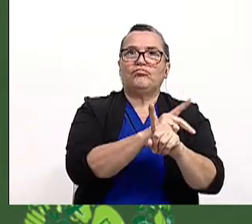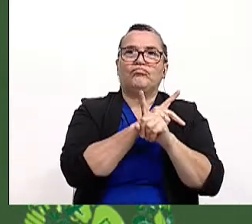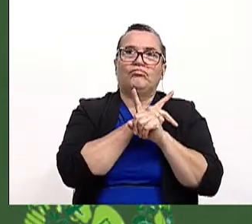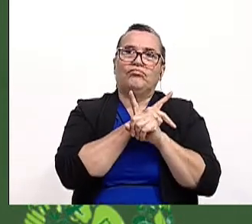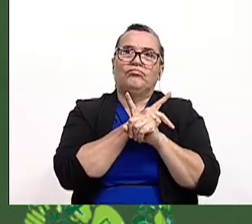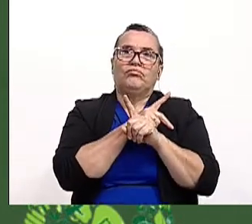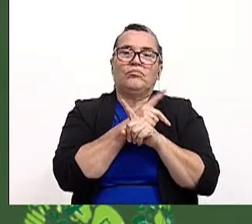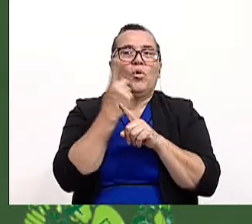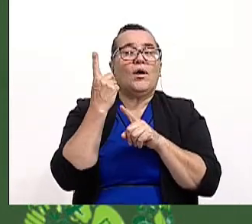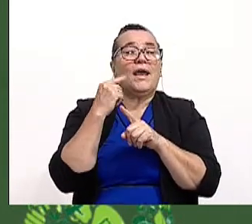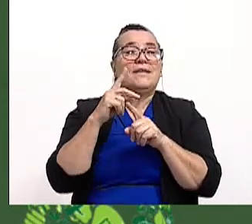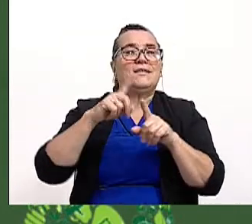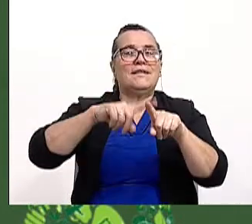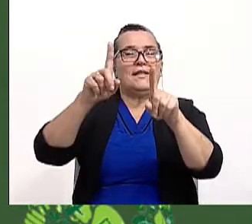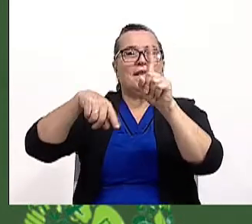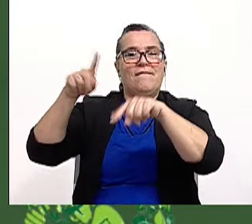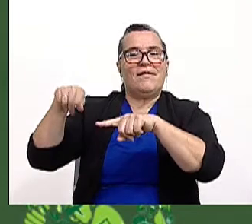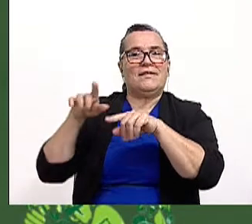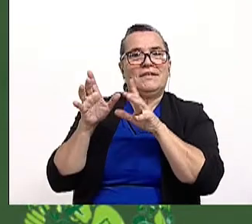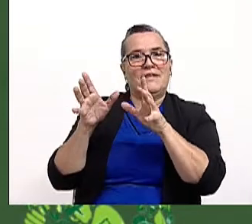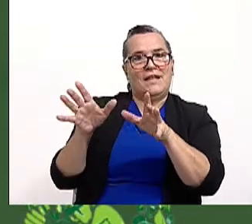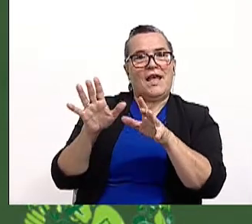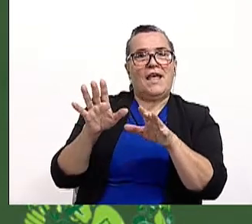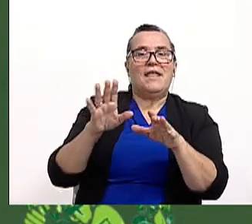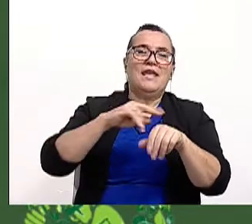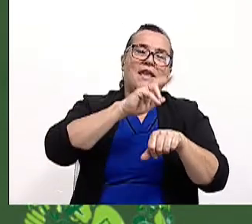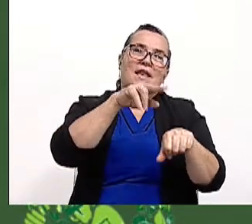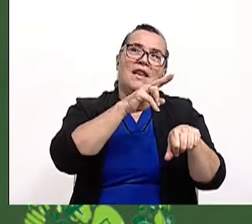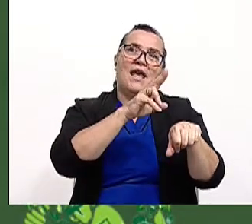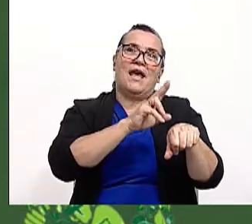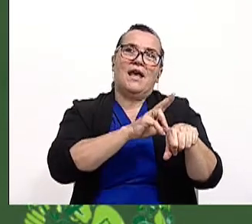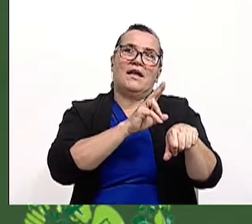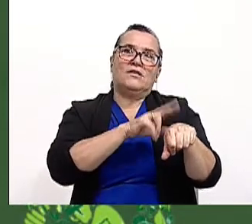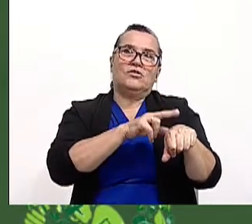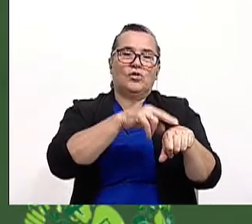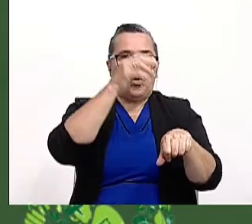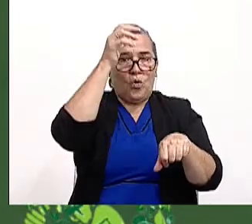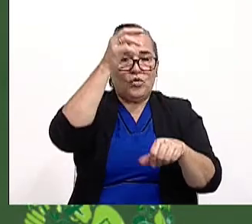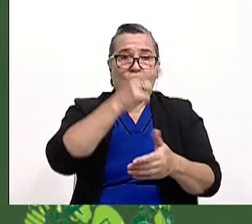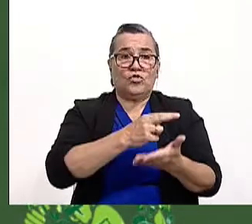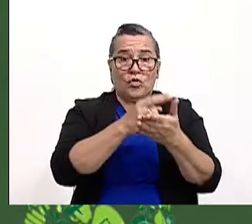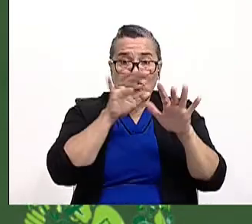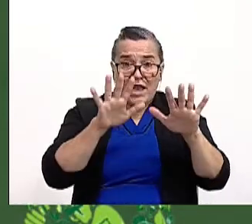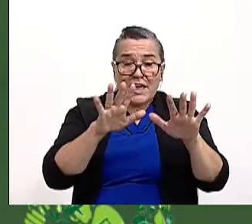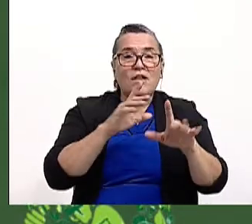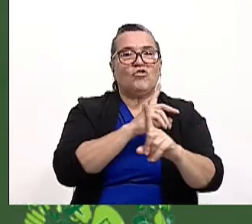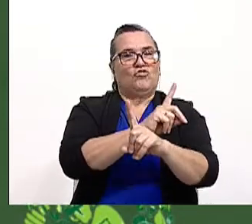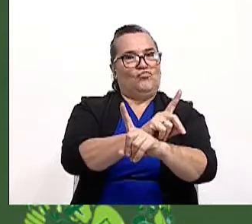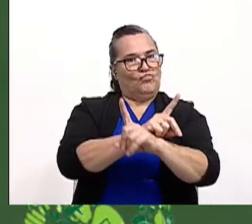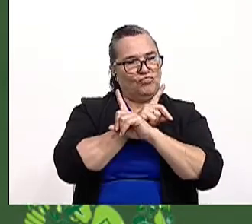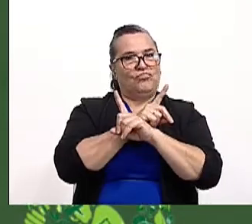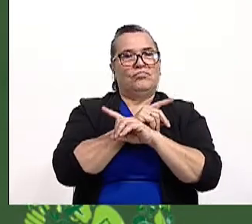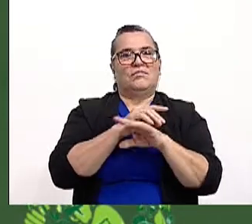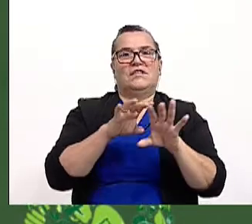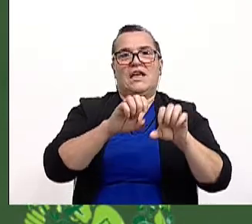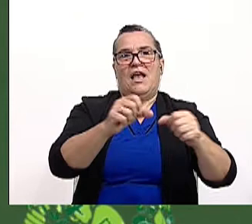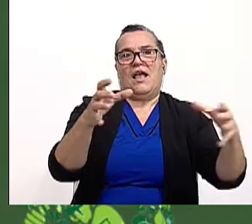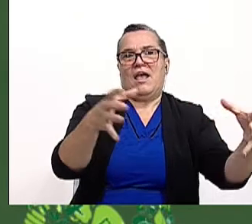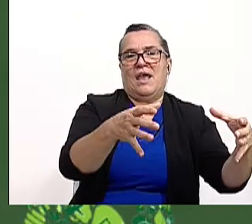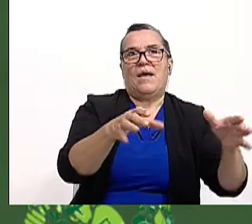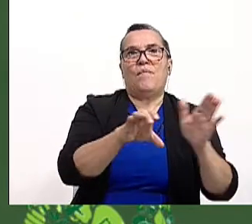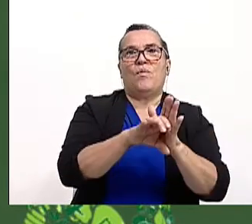its biological diversity and natural or cultural resources. For example,